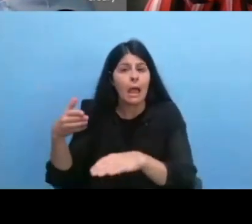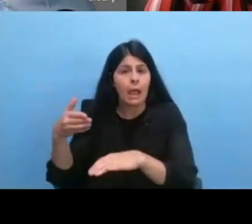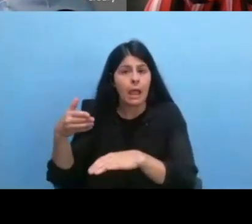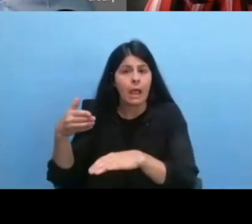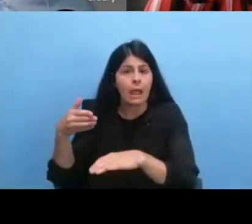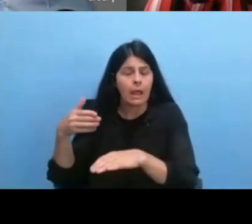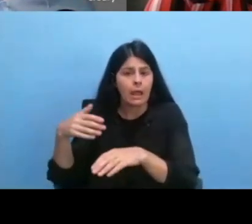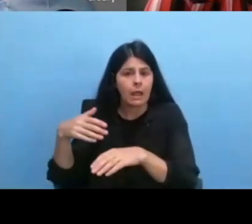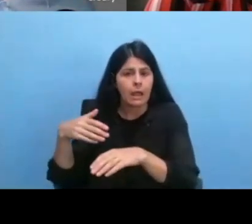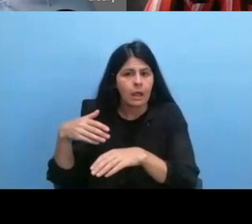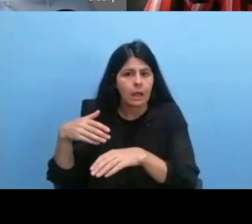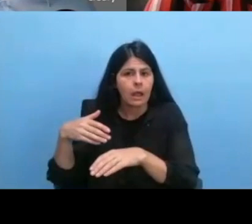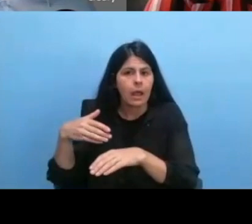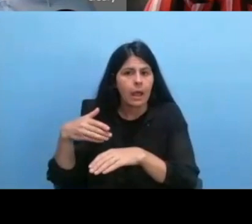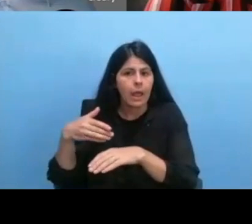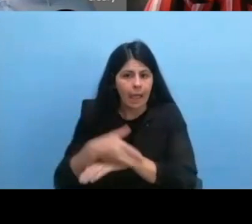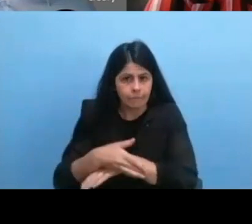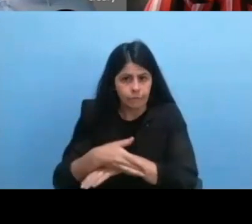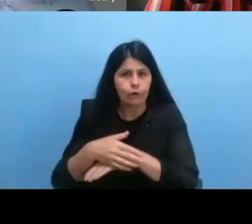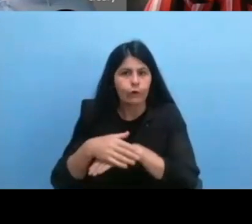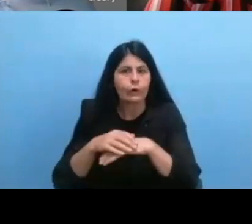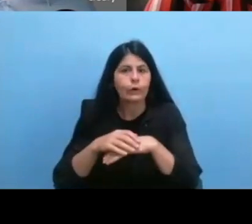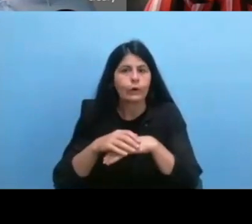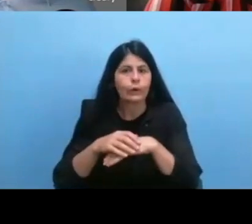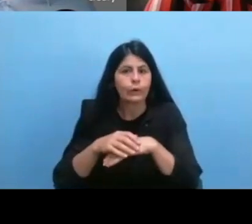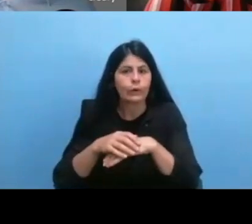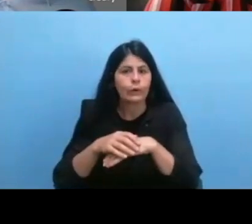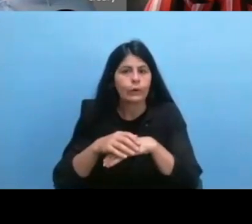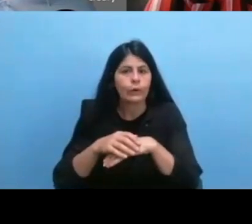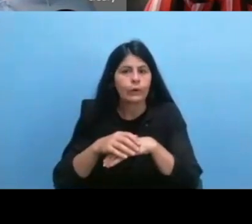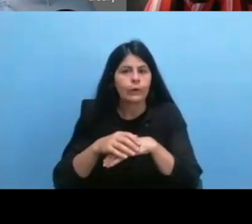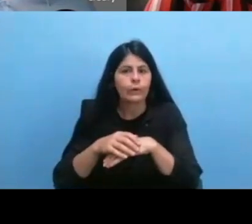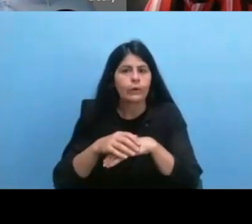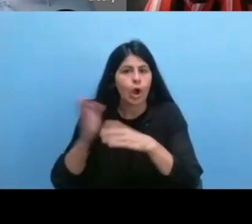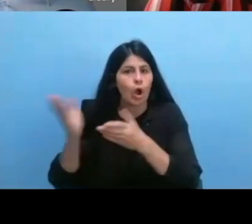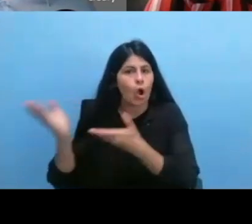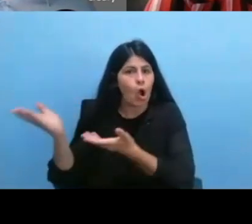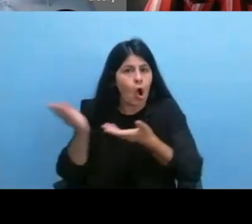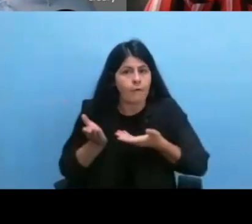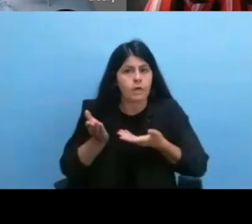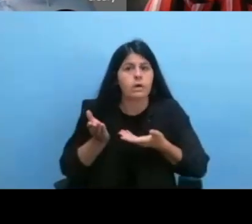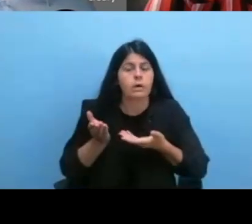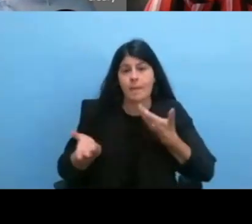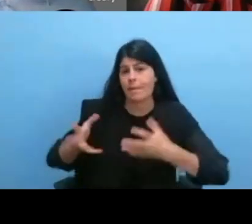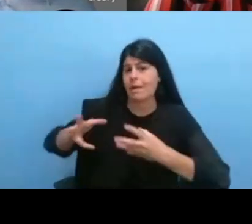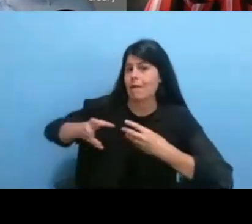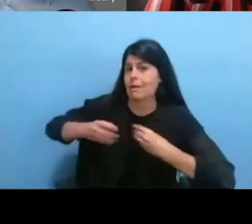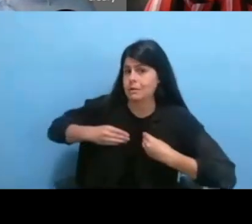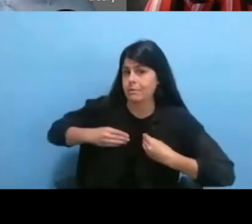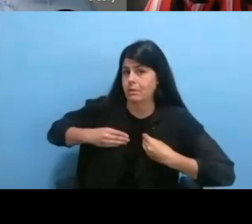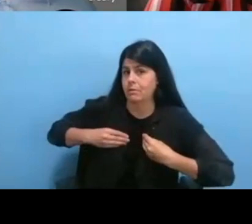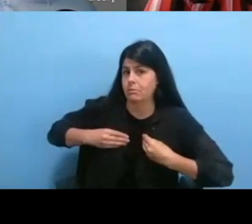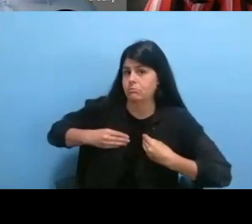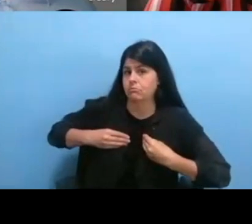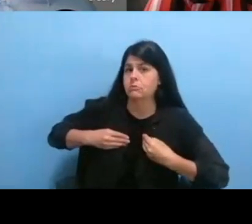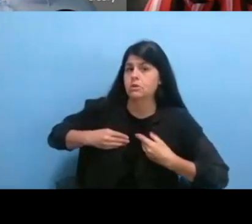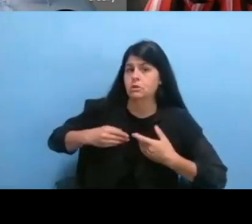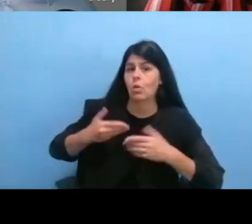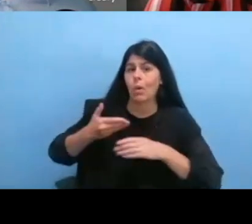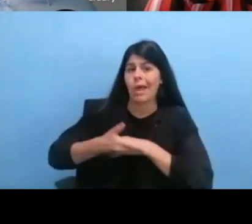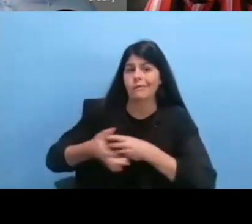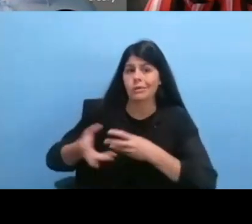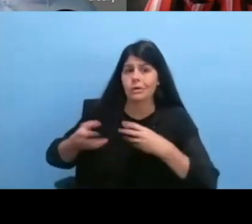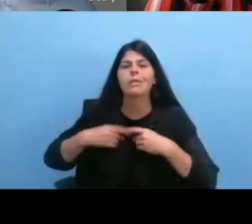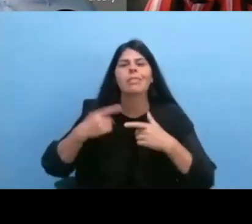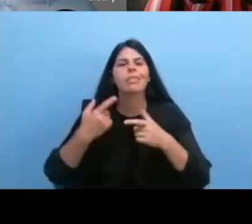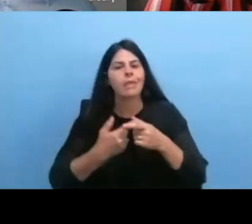made, for example, saying, here's the offer, maybe even accepted, maybe after even offer has been accepted, what accommodations do you